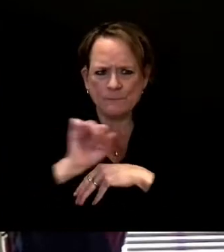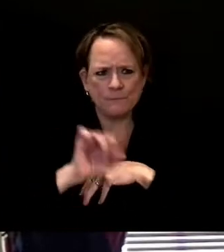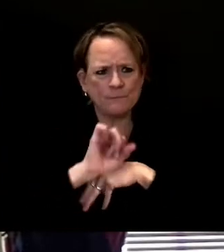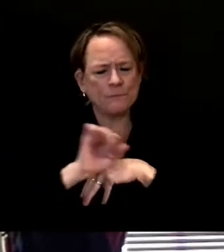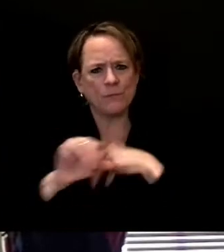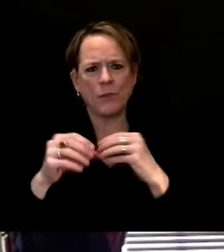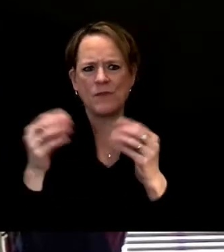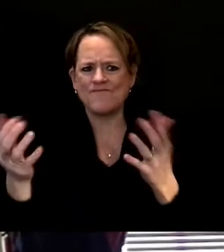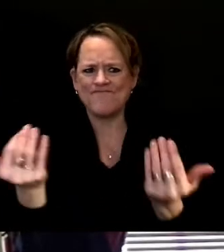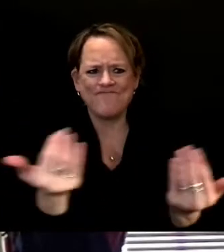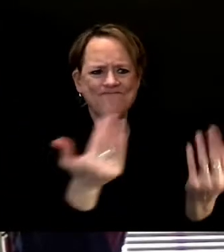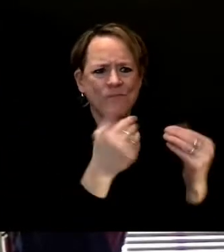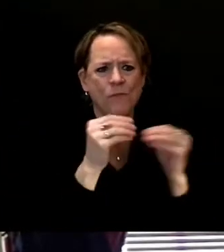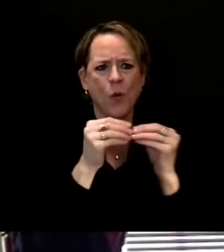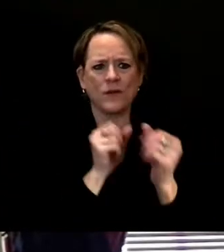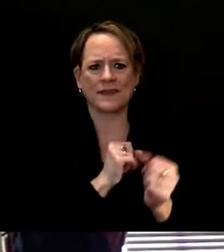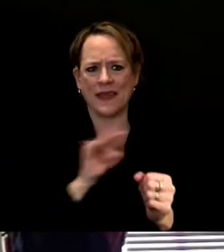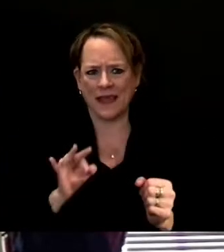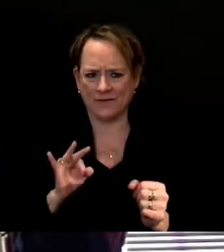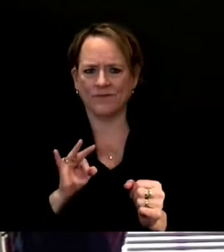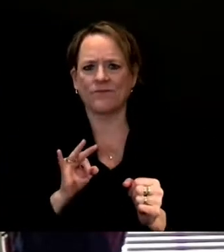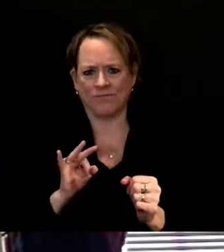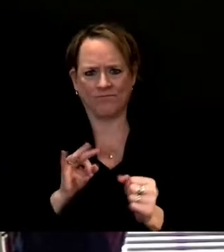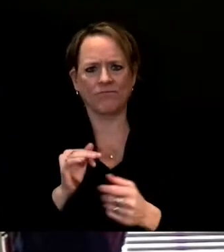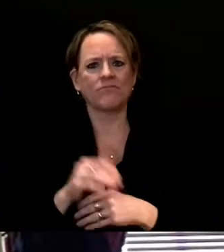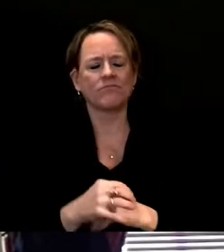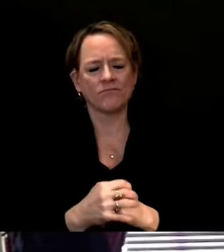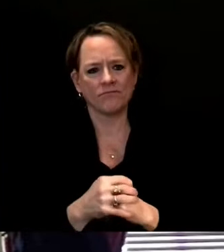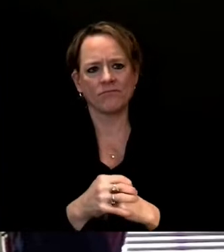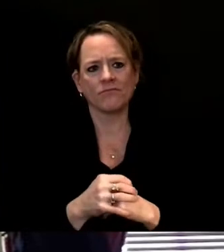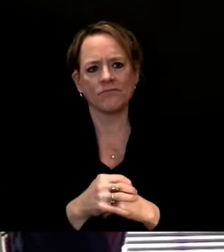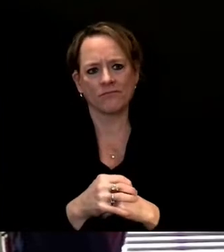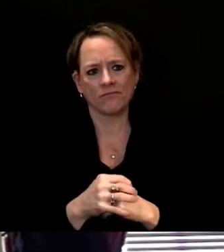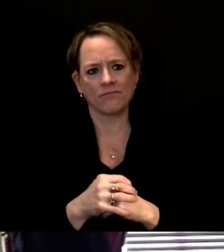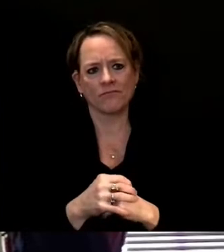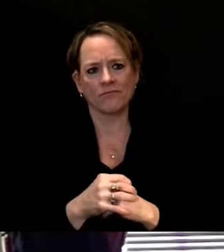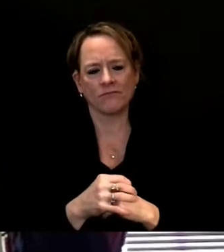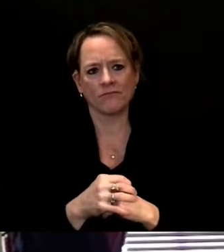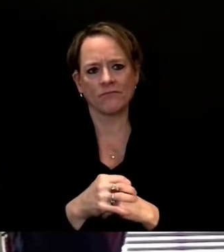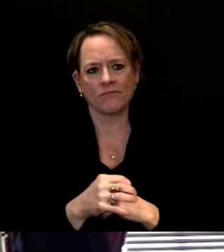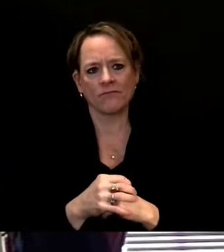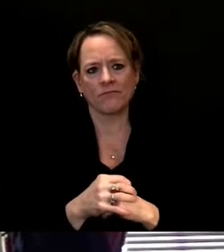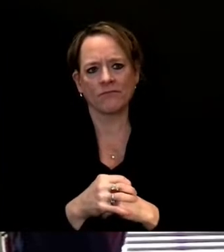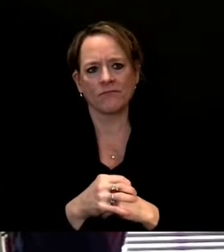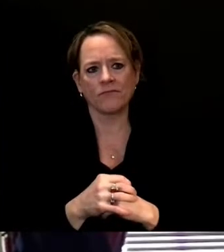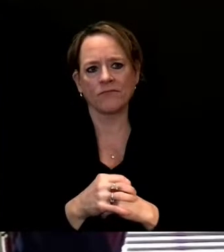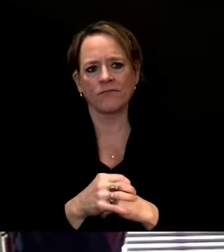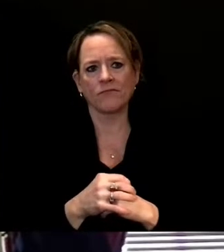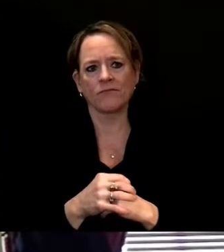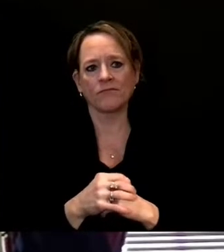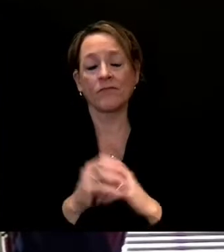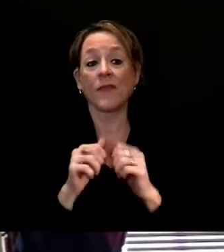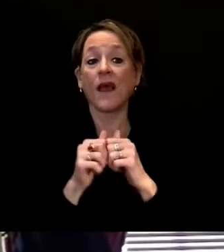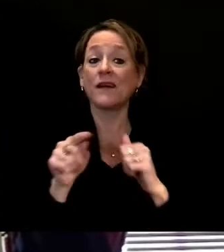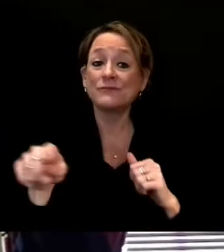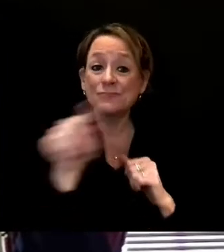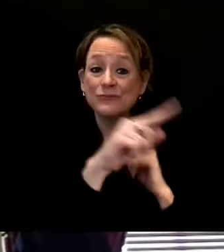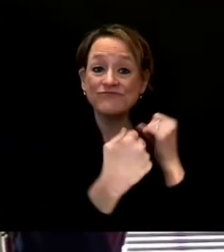systems. There's several ways you can join our efforts to support our healthcare workers and infrastructure.